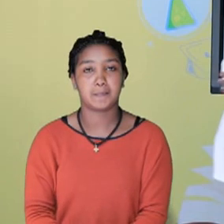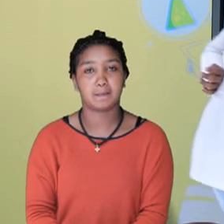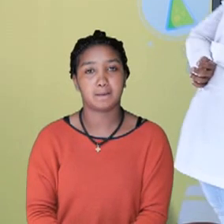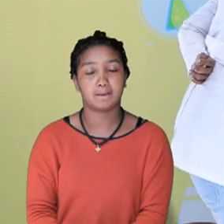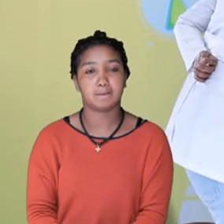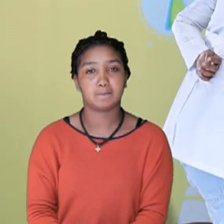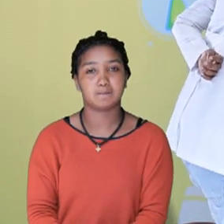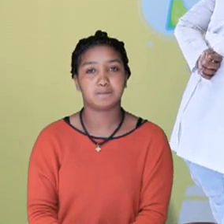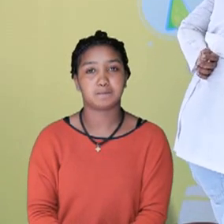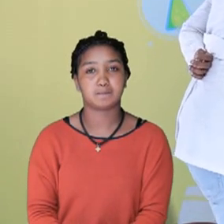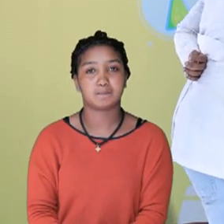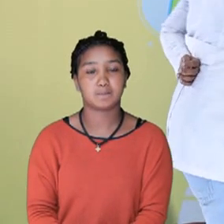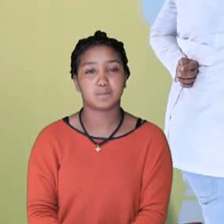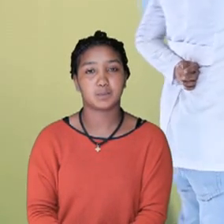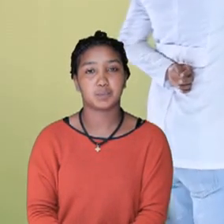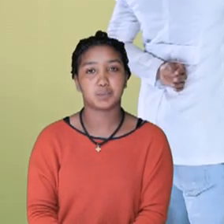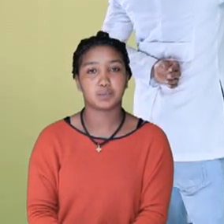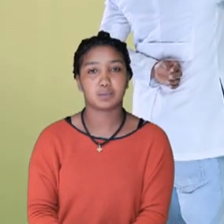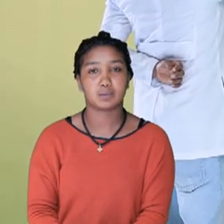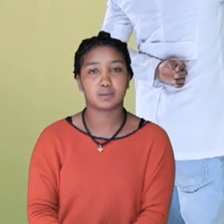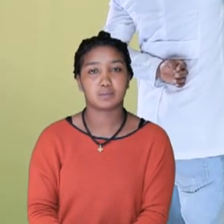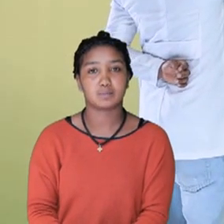Water, okay.